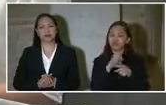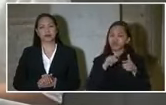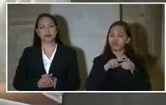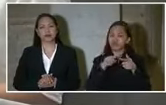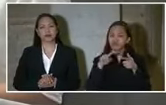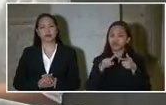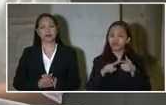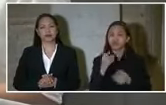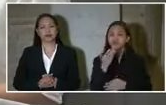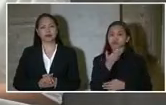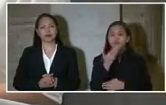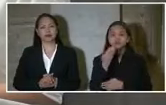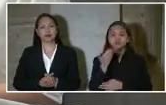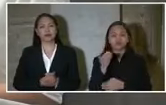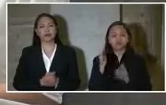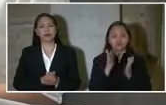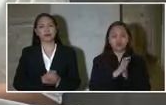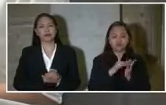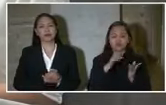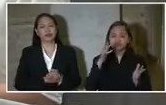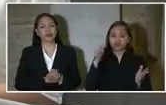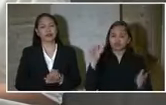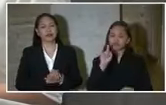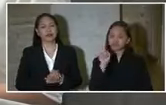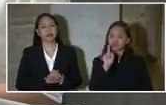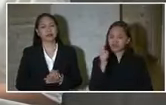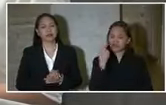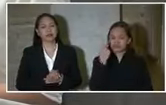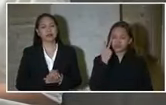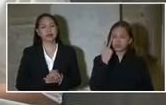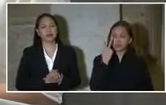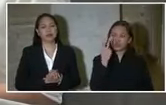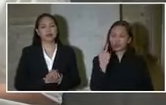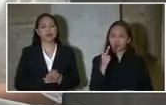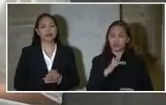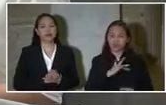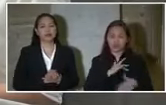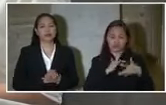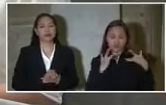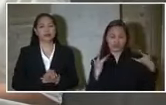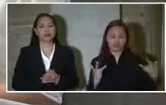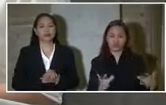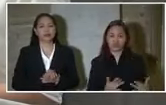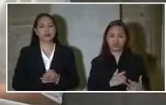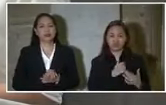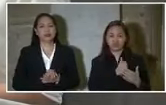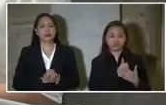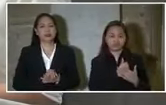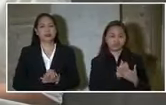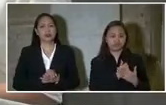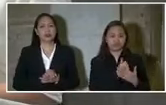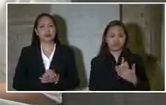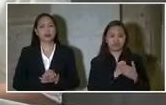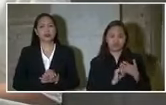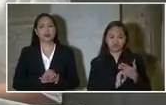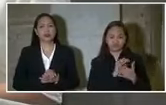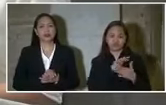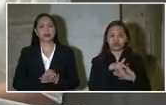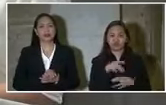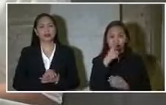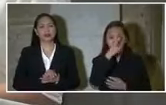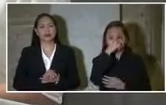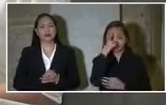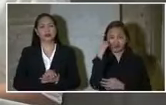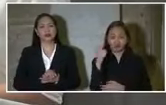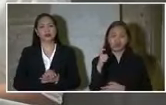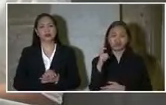Then you shall be radiant at what you see. Your heart shall throb and overflow, for the